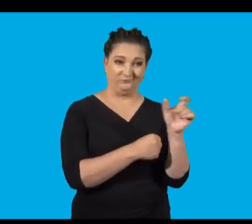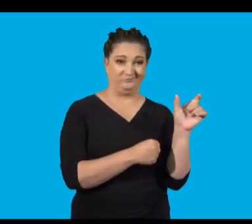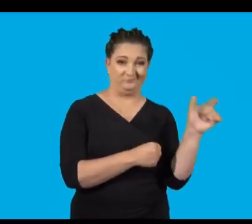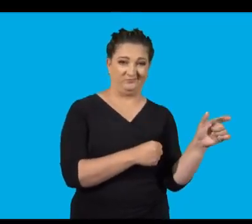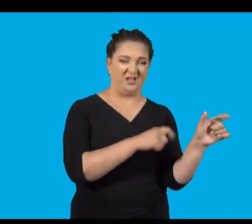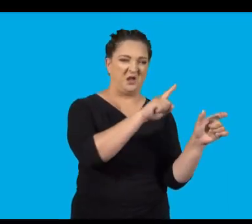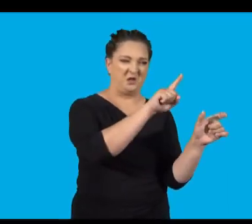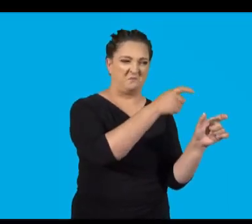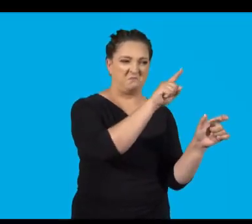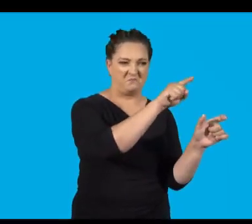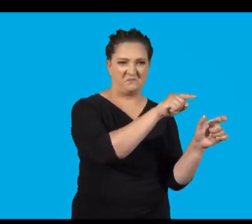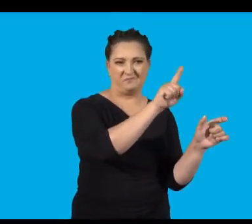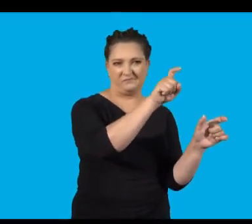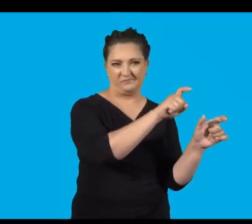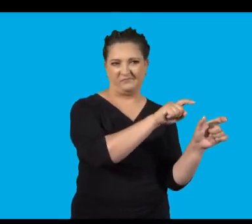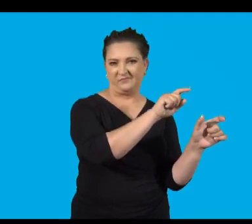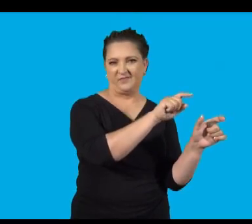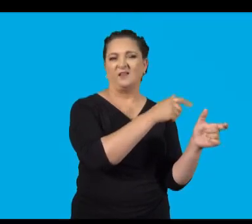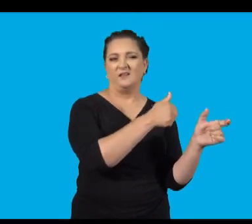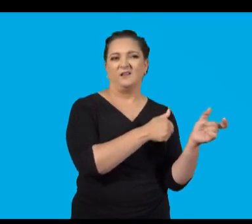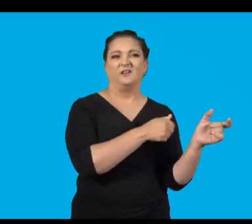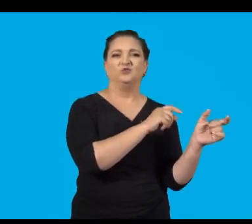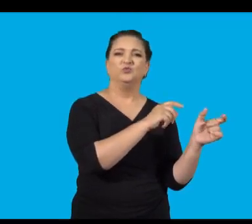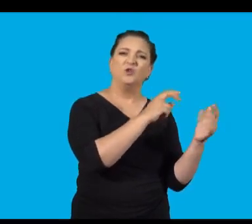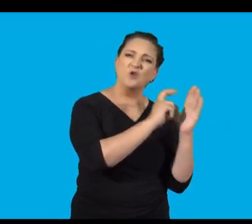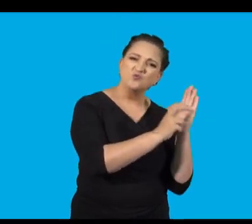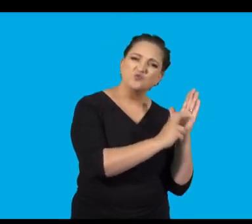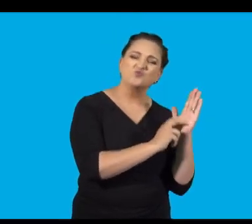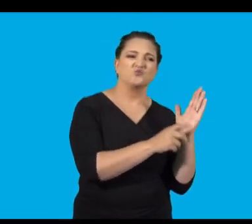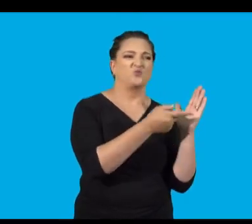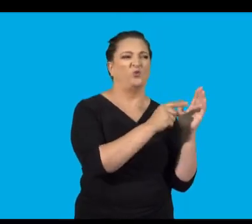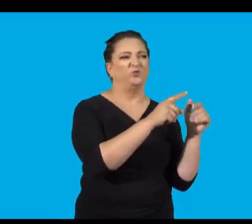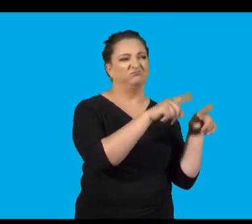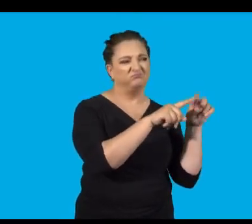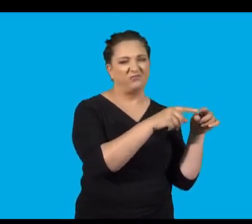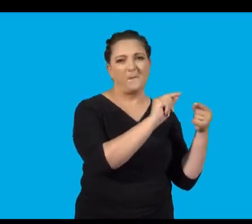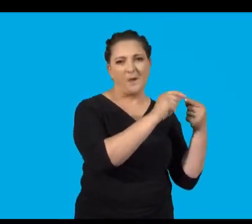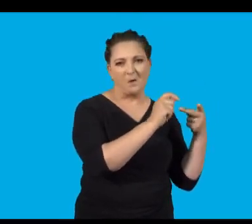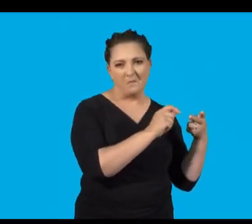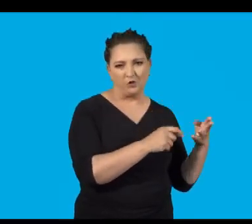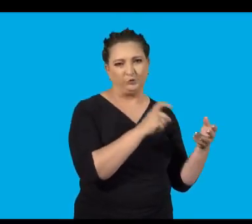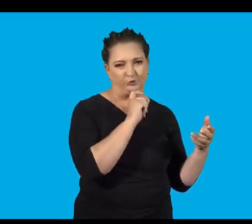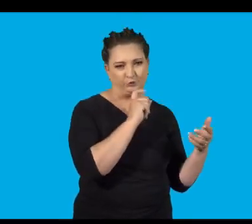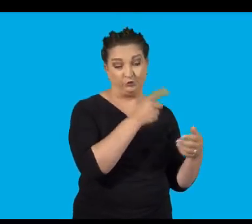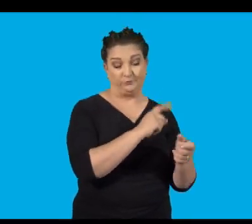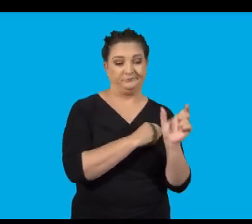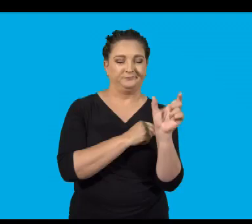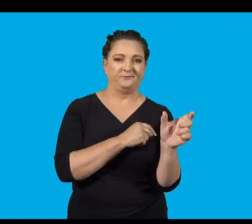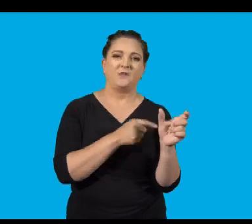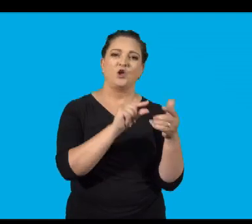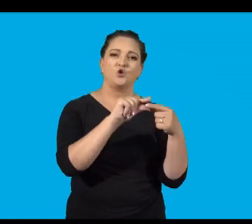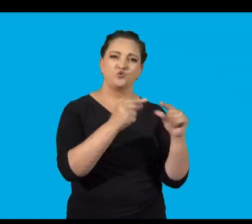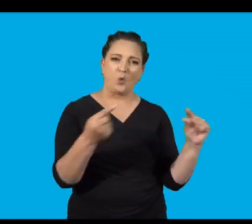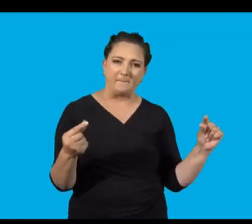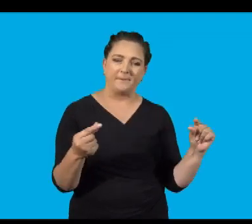at punctuation and the different rules that we had to apply there and the different punctuation marks that we used. In grammar,